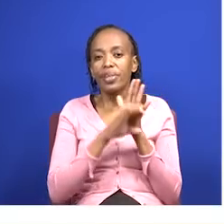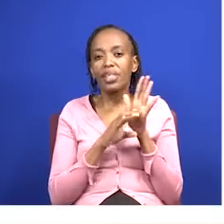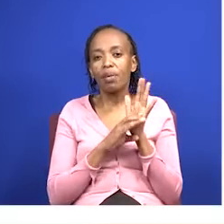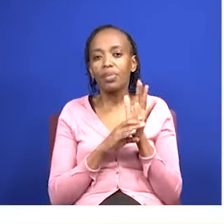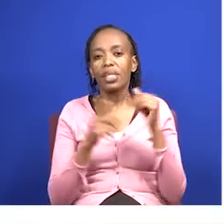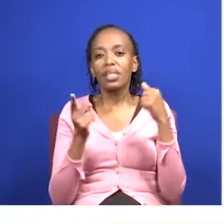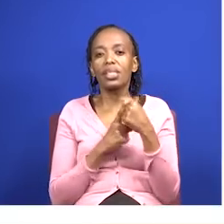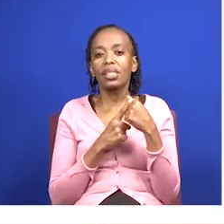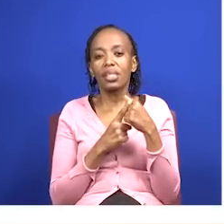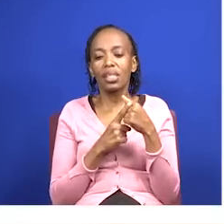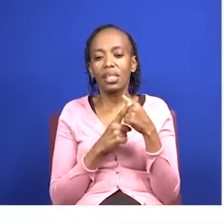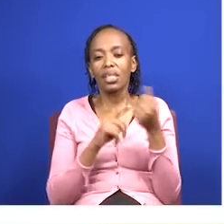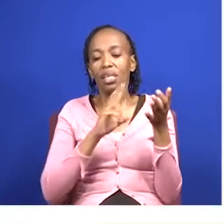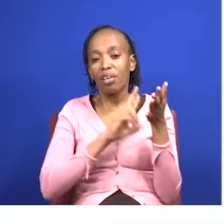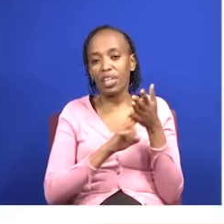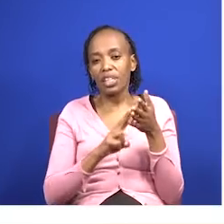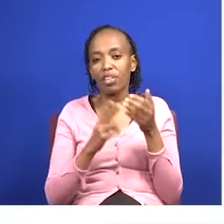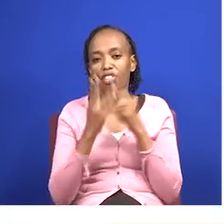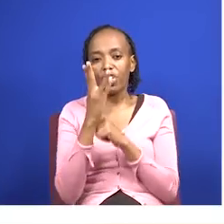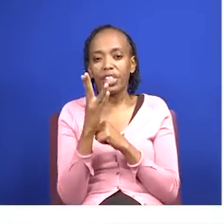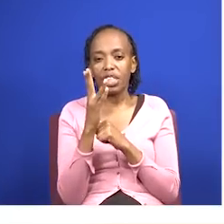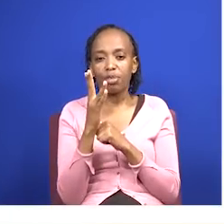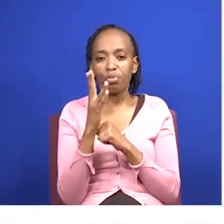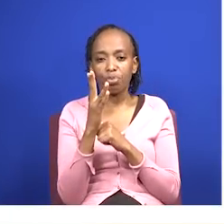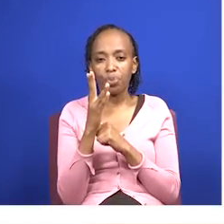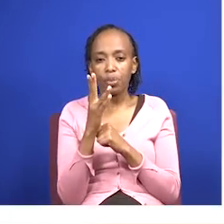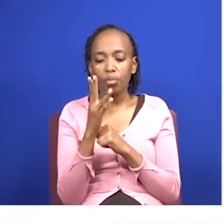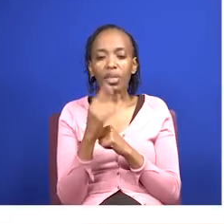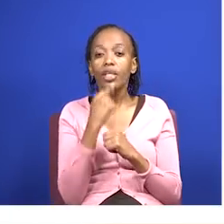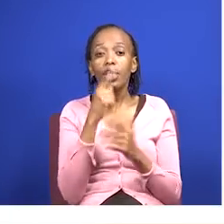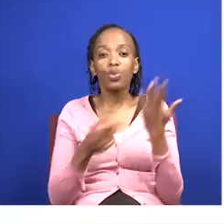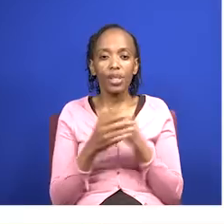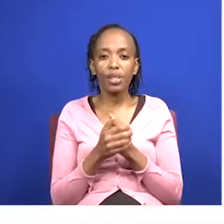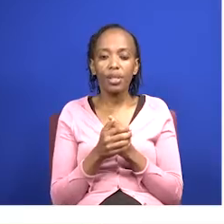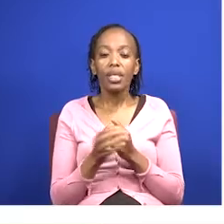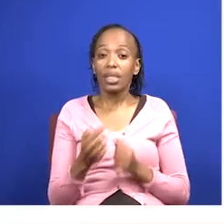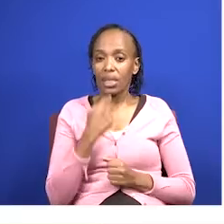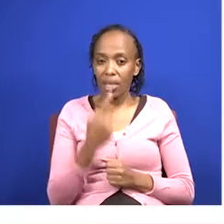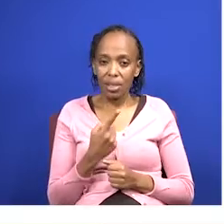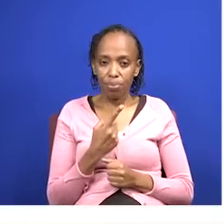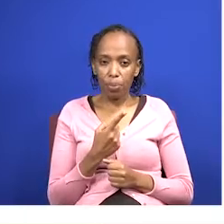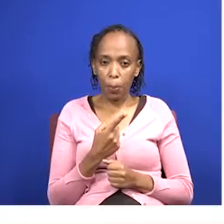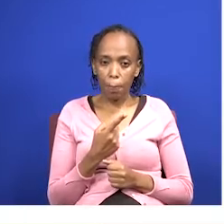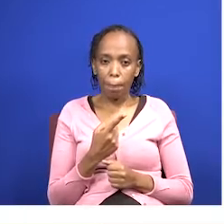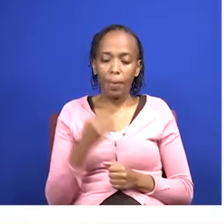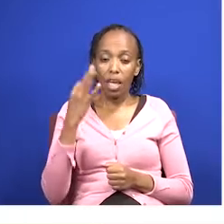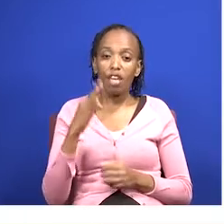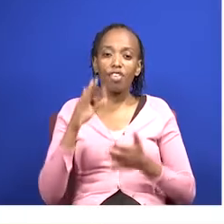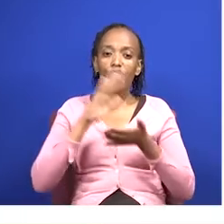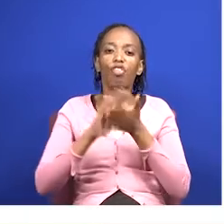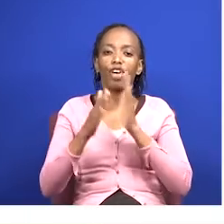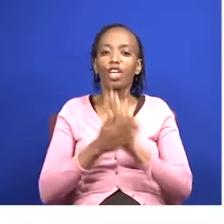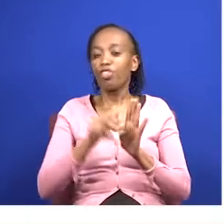Matthew chapter 6, verse 14. And what does it say? It says, "For